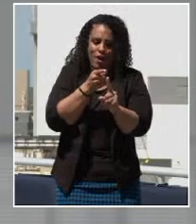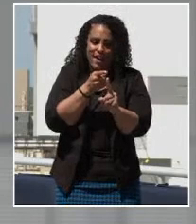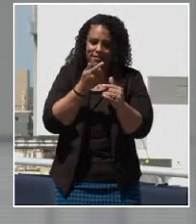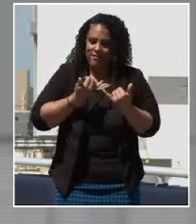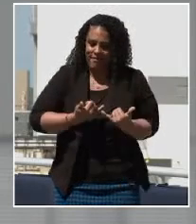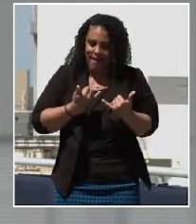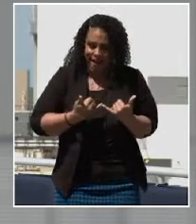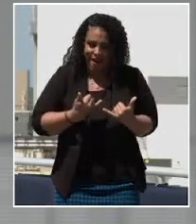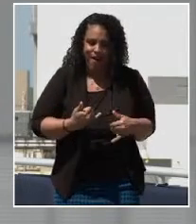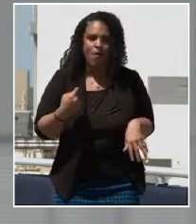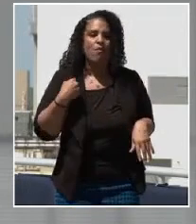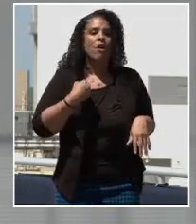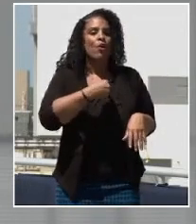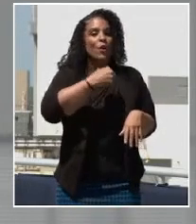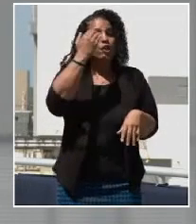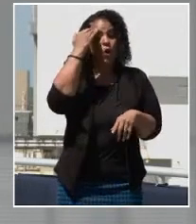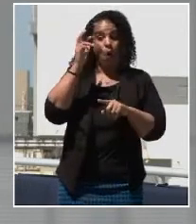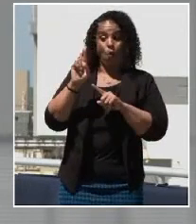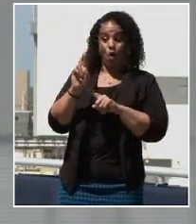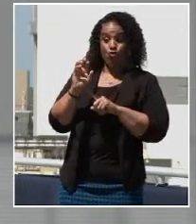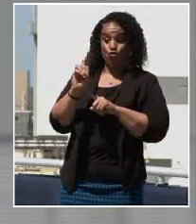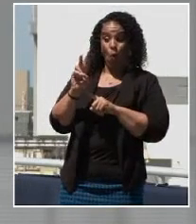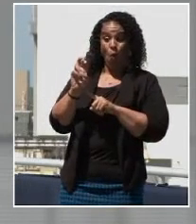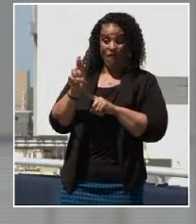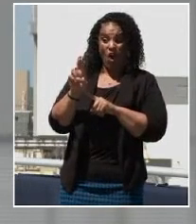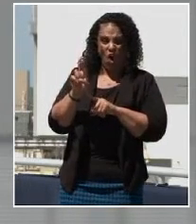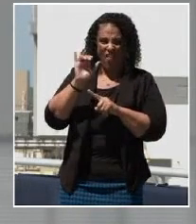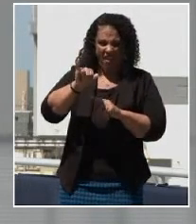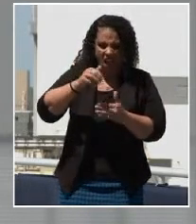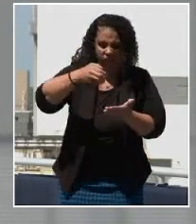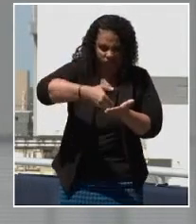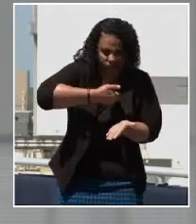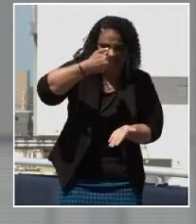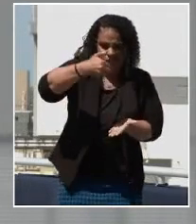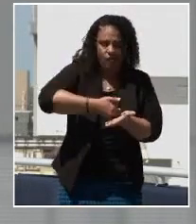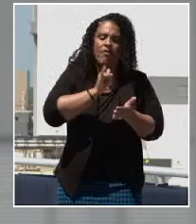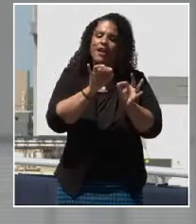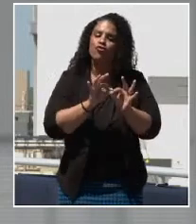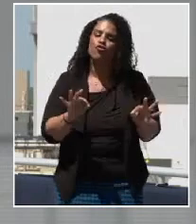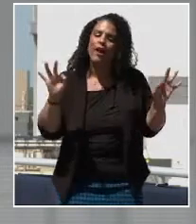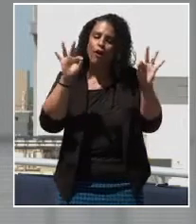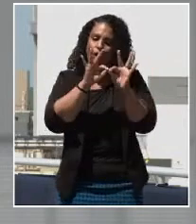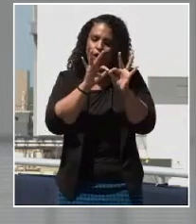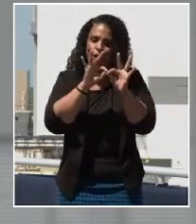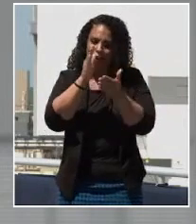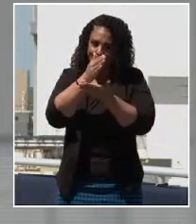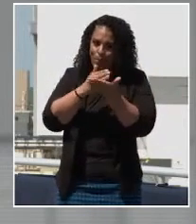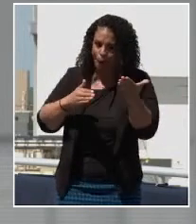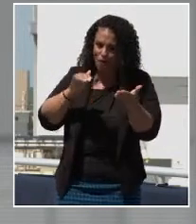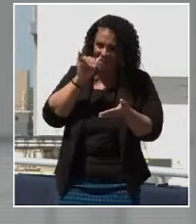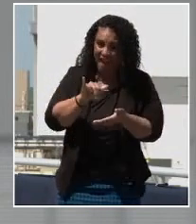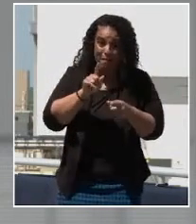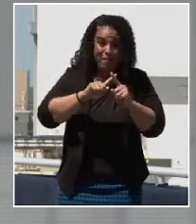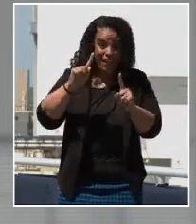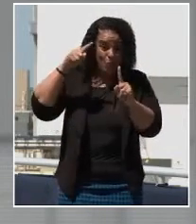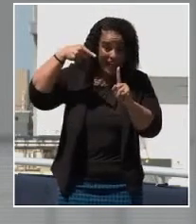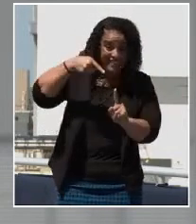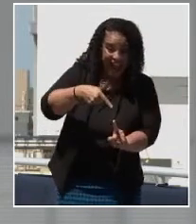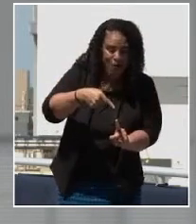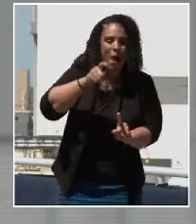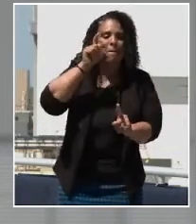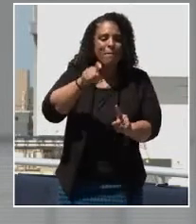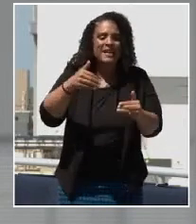targets we know rovers are critical components but when you get down to it you got to put the